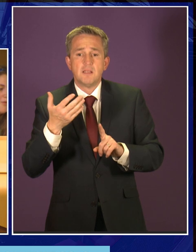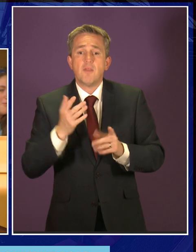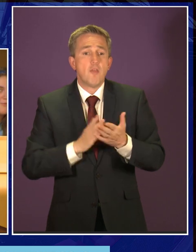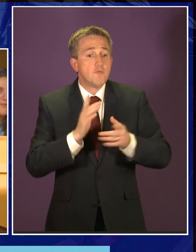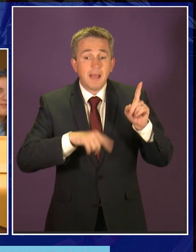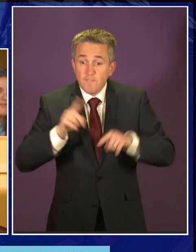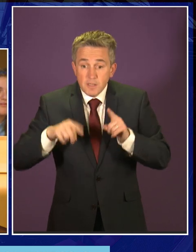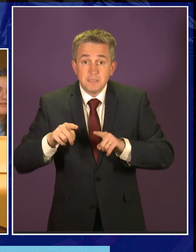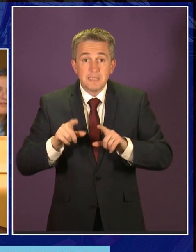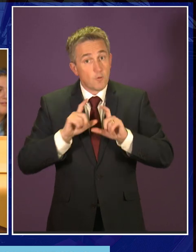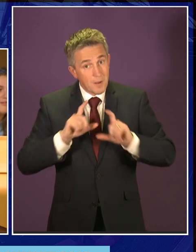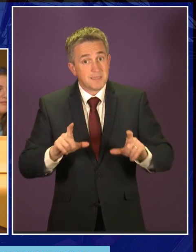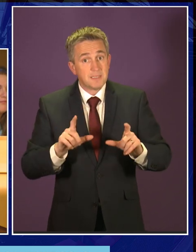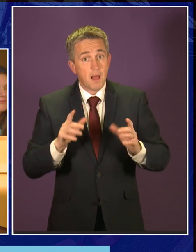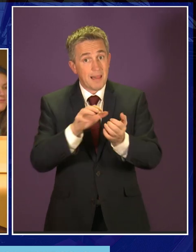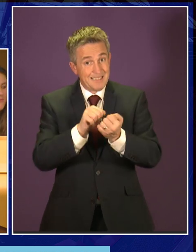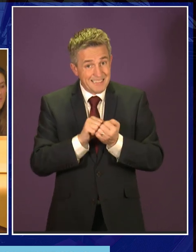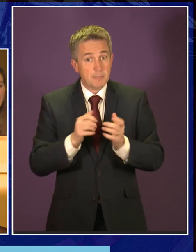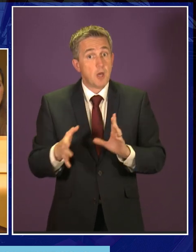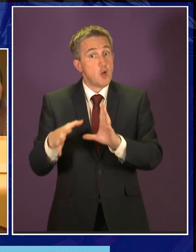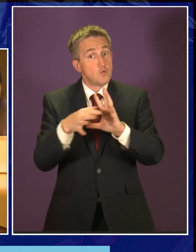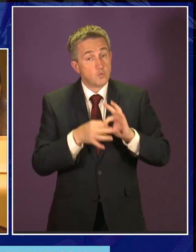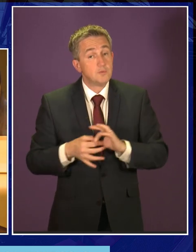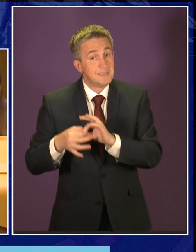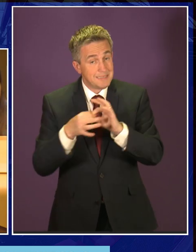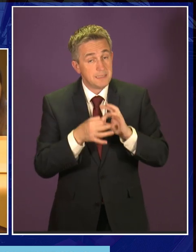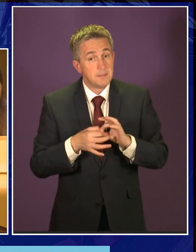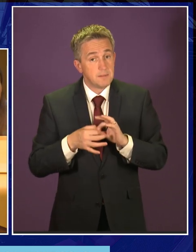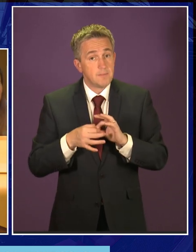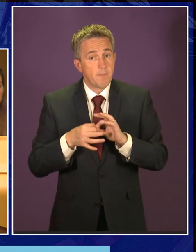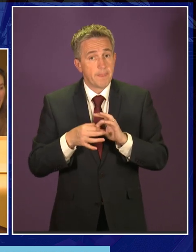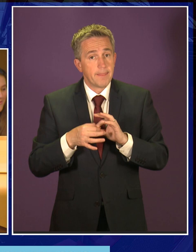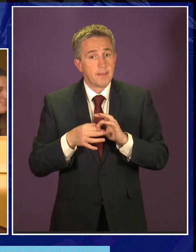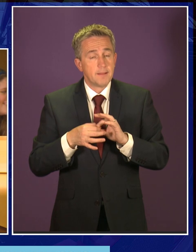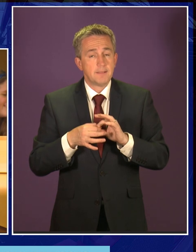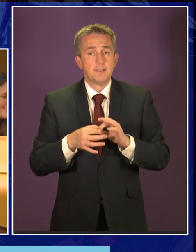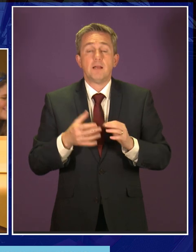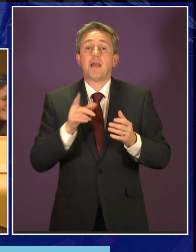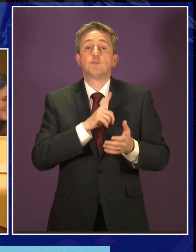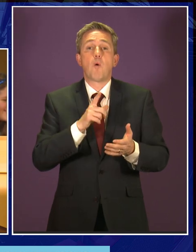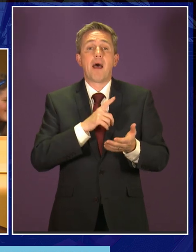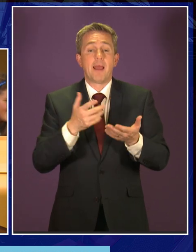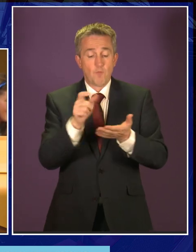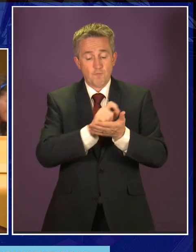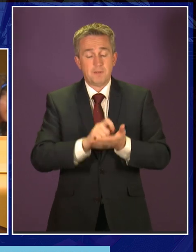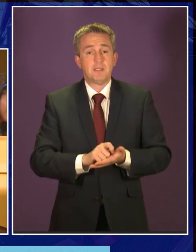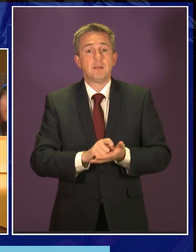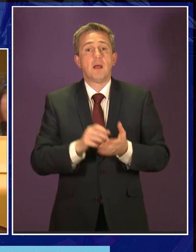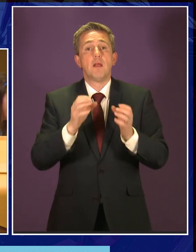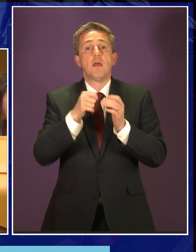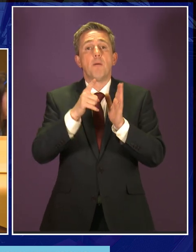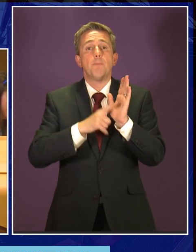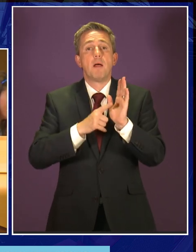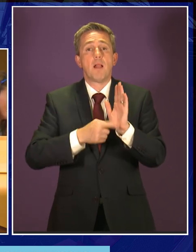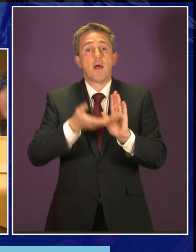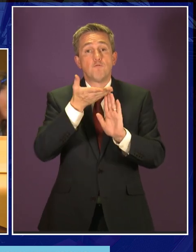This unity is anchored in our most progressive and critical acclaimed constitution and the Bill of Rights. It is no sheer coincidence